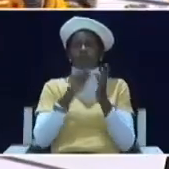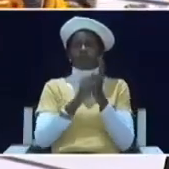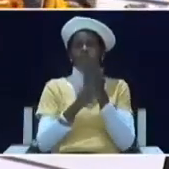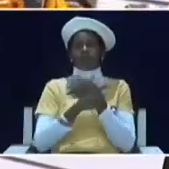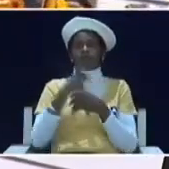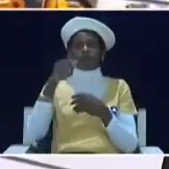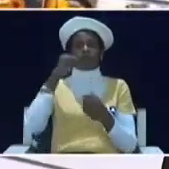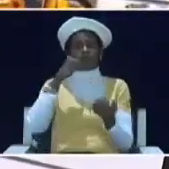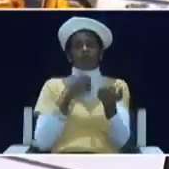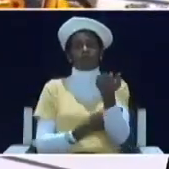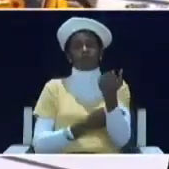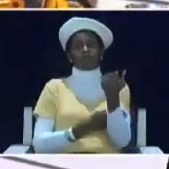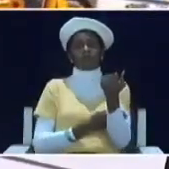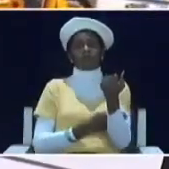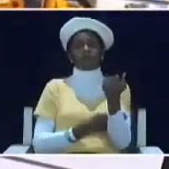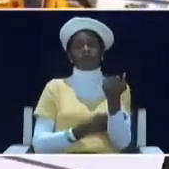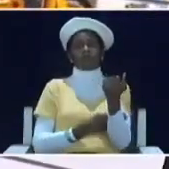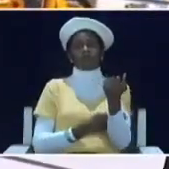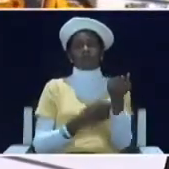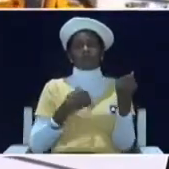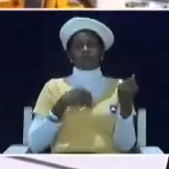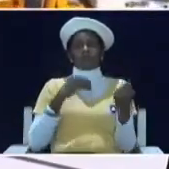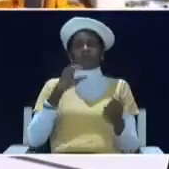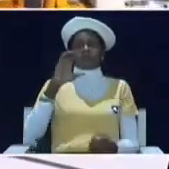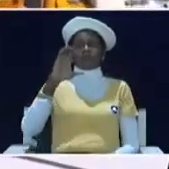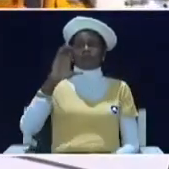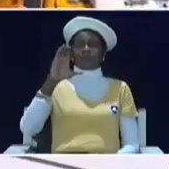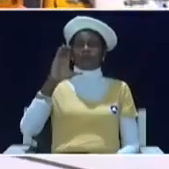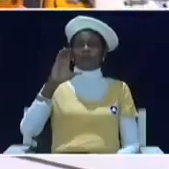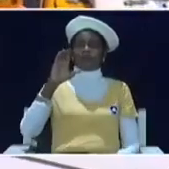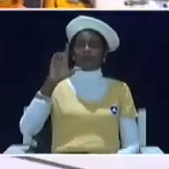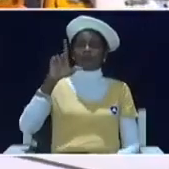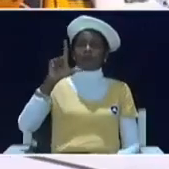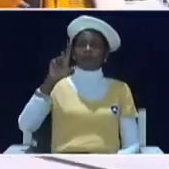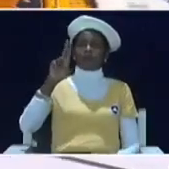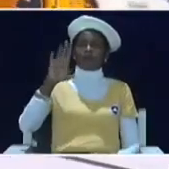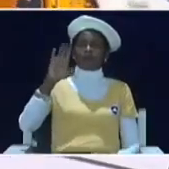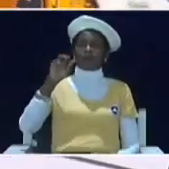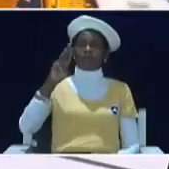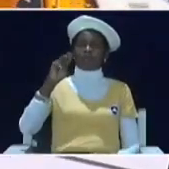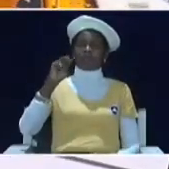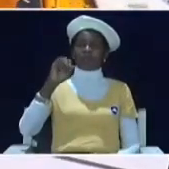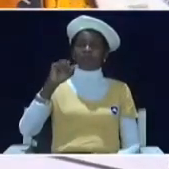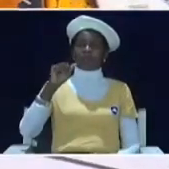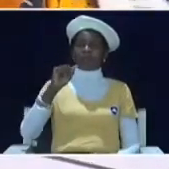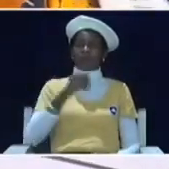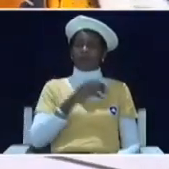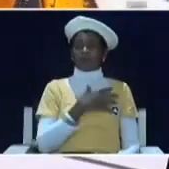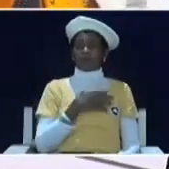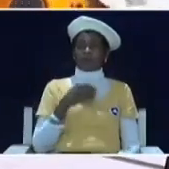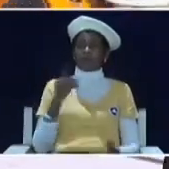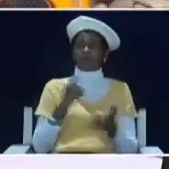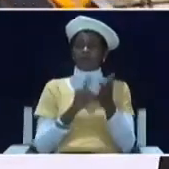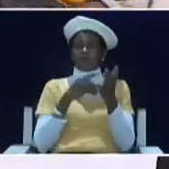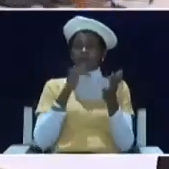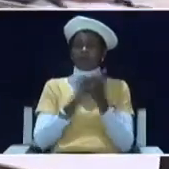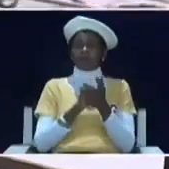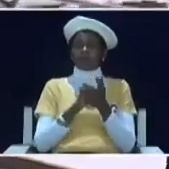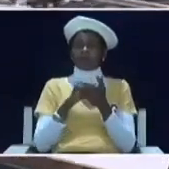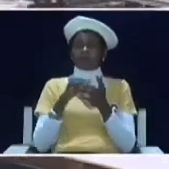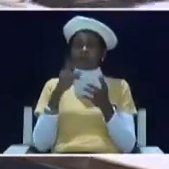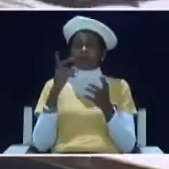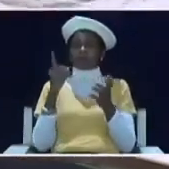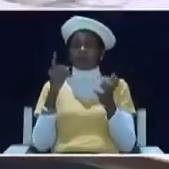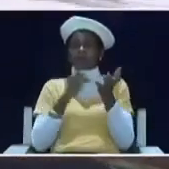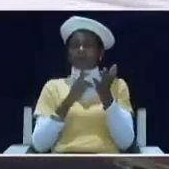daughter here, Flourish, was diagnosed of cancer of the blood, leukemia, at Lasuts. And the doctor said the treatment was going to